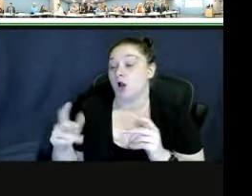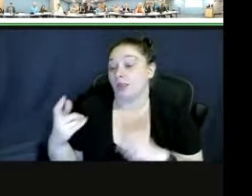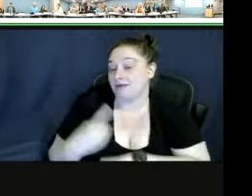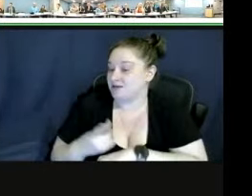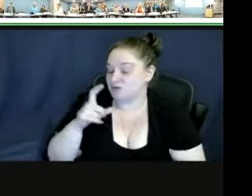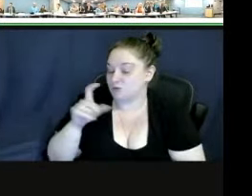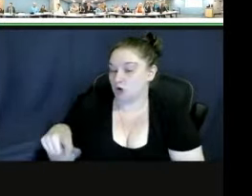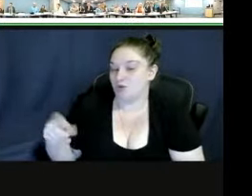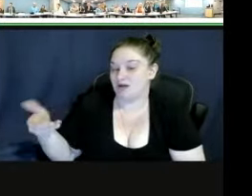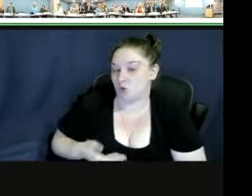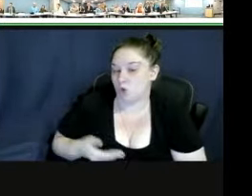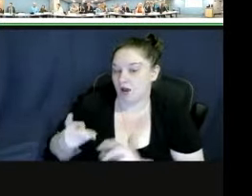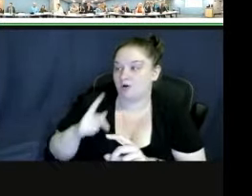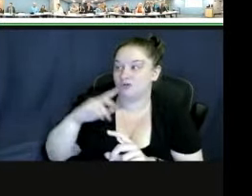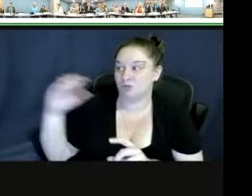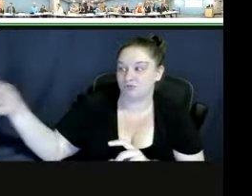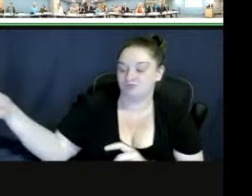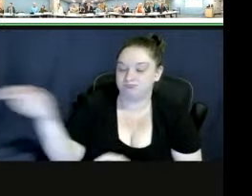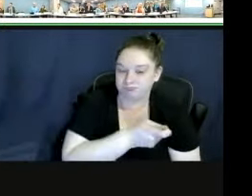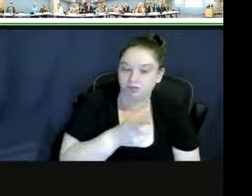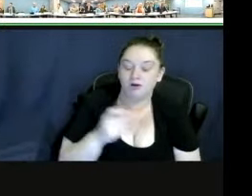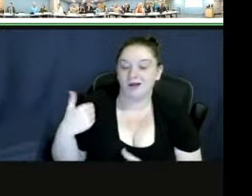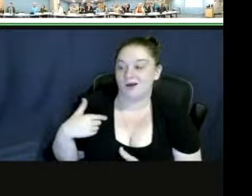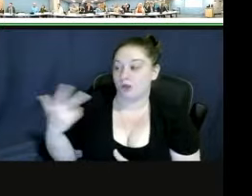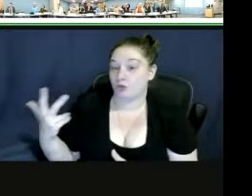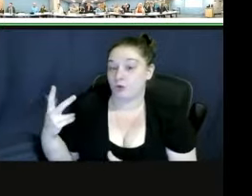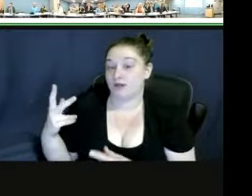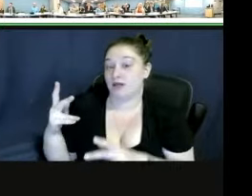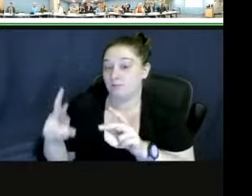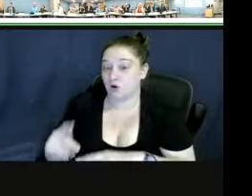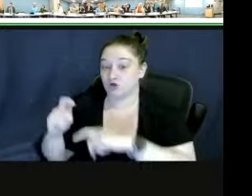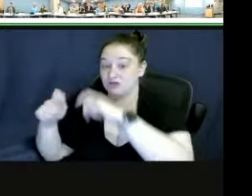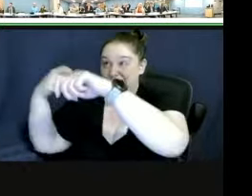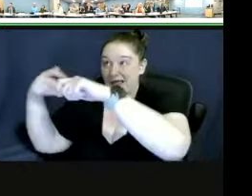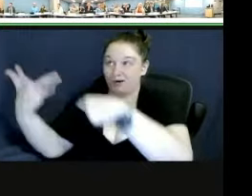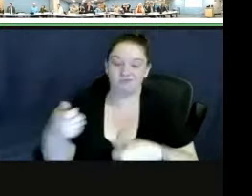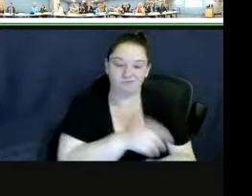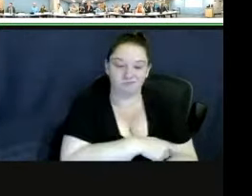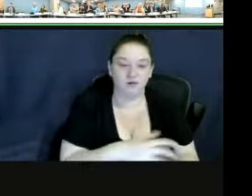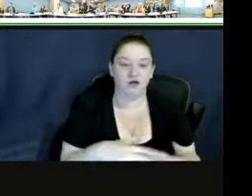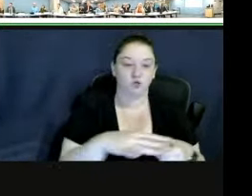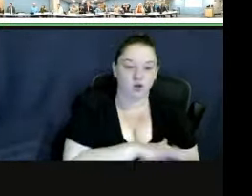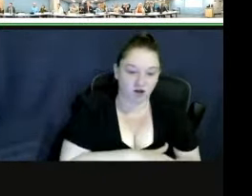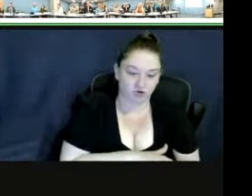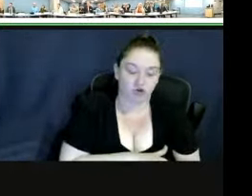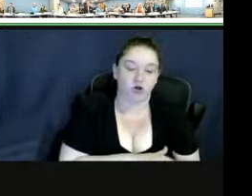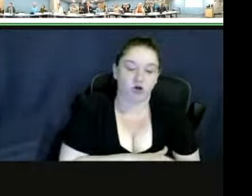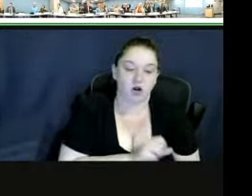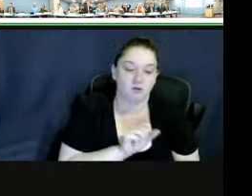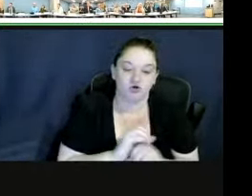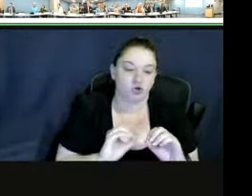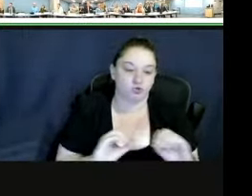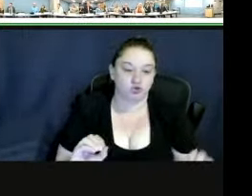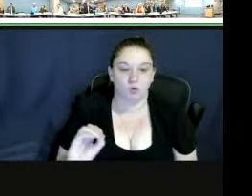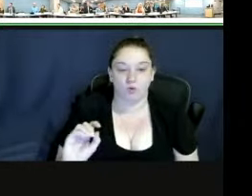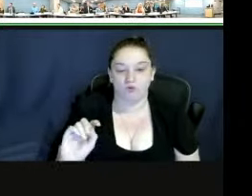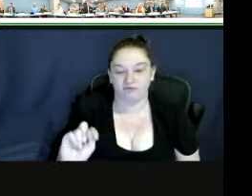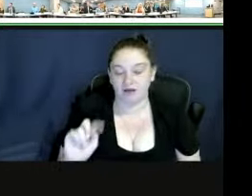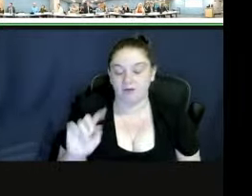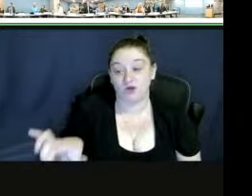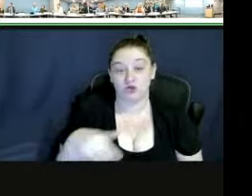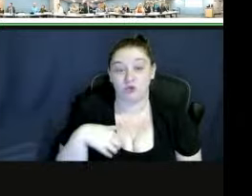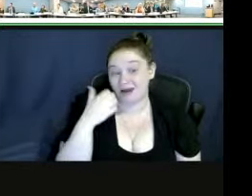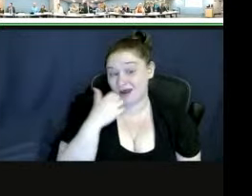somebody, we would take 1 person off, they'd run with a 3-person ladder, we'd put this other person over to cover a position, and there wouldn't be any overtime. So we do that almost every